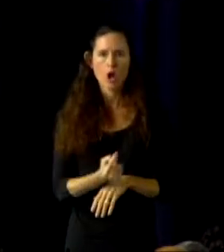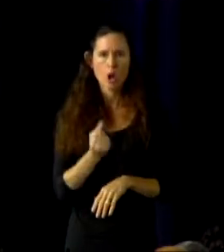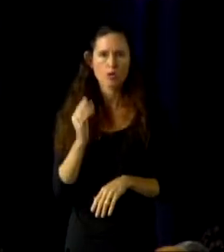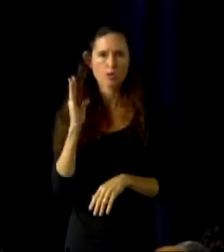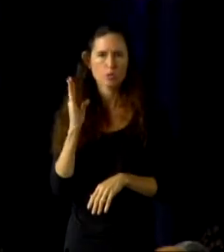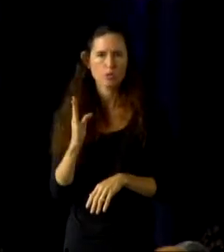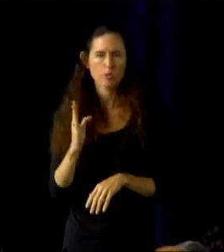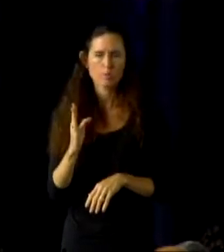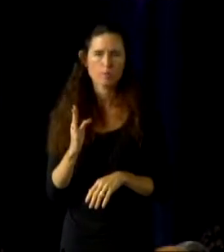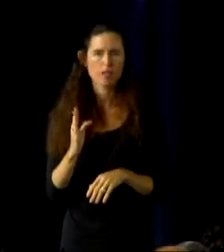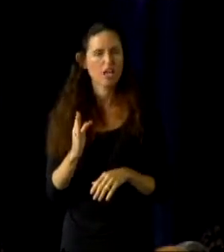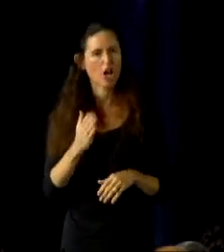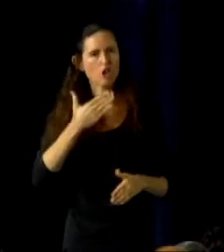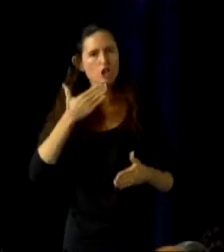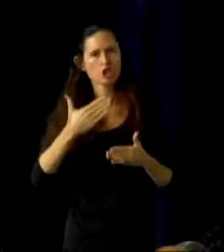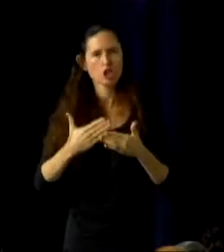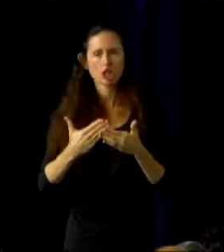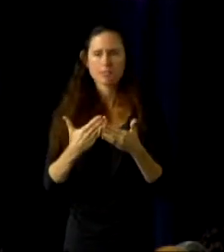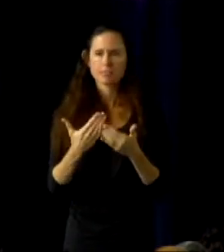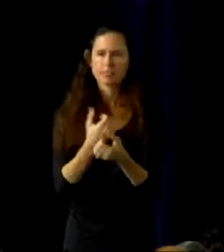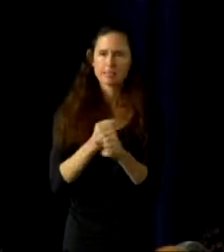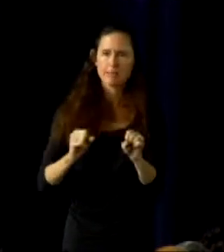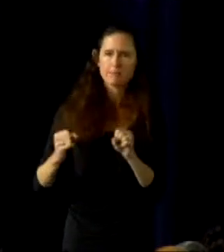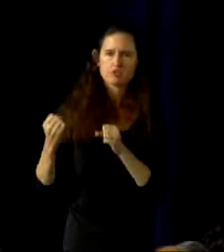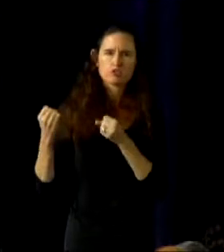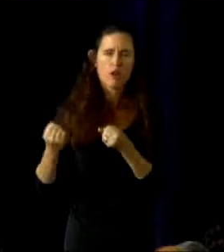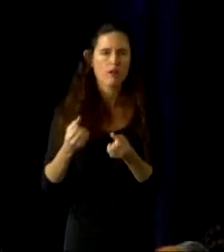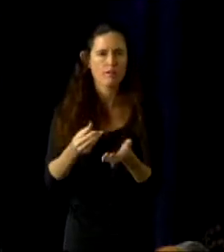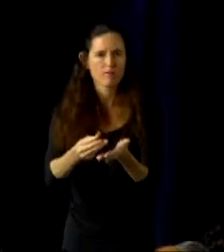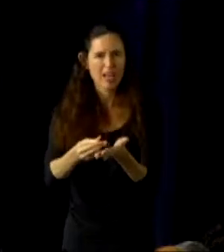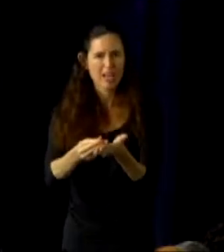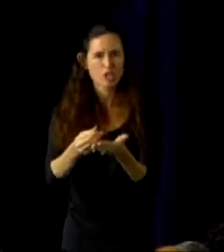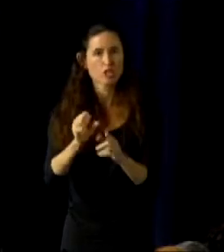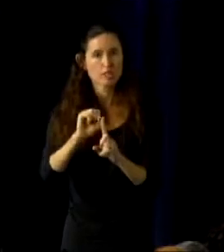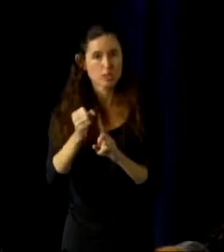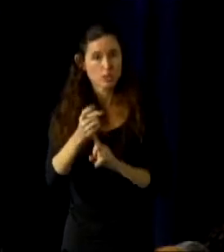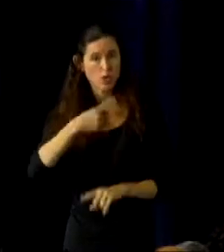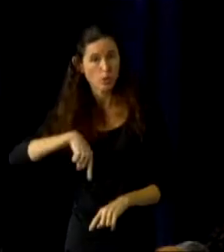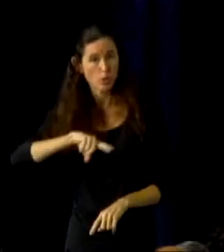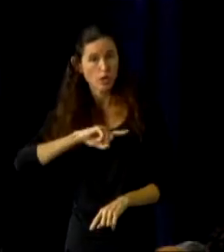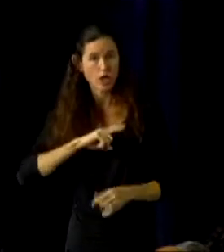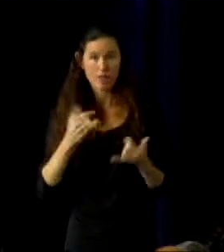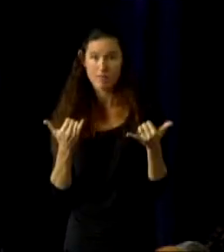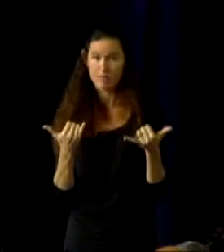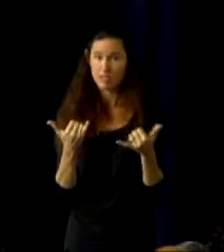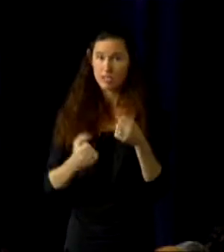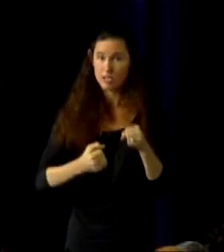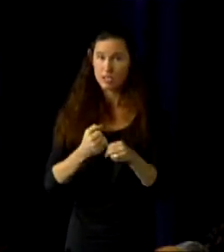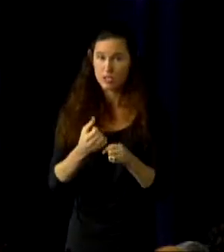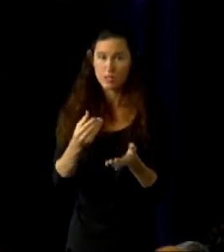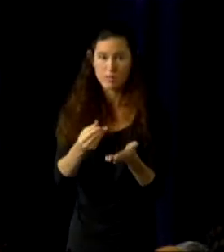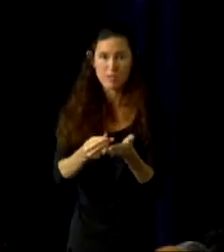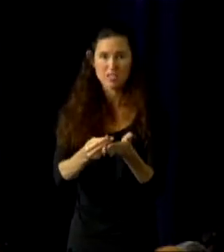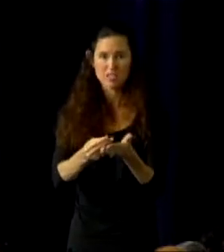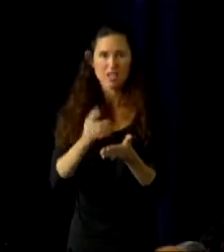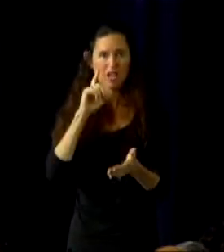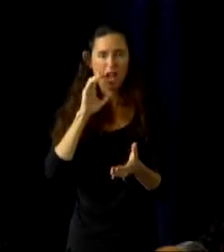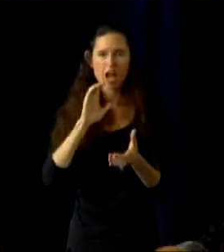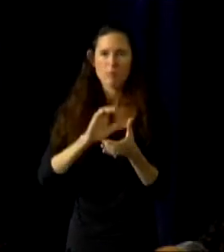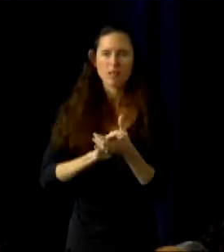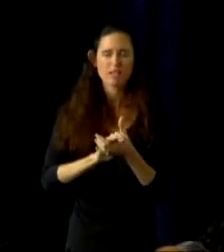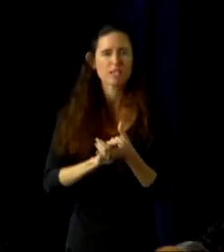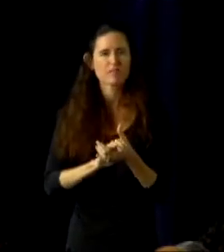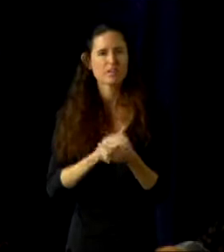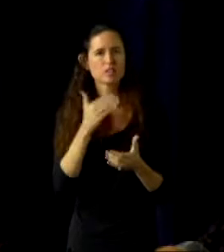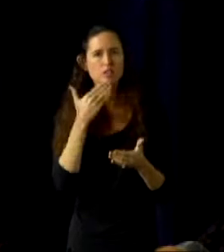very firm and financial stable footing, and we are. And the way I like to describe it, this year's budget, I believe, is a floor, not the ceiling.